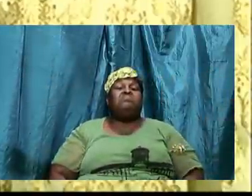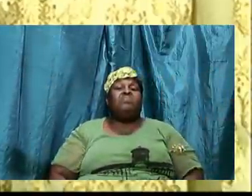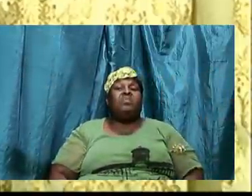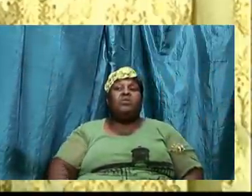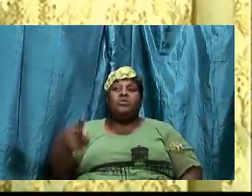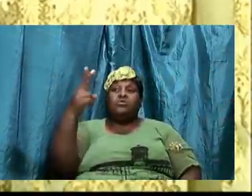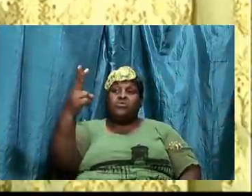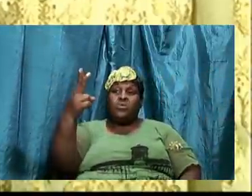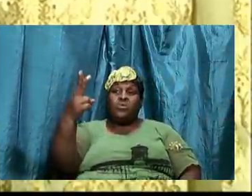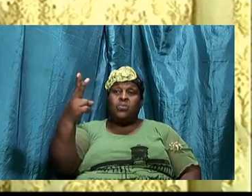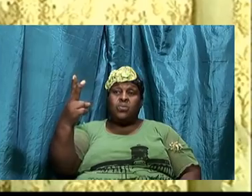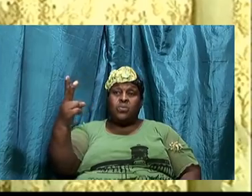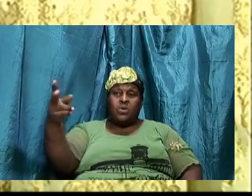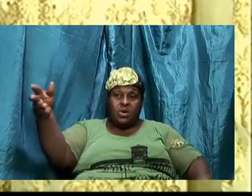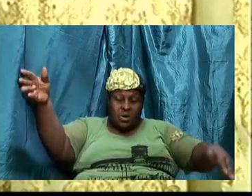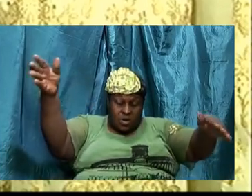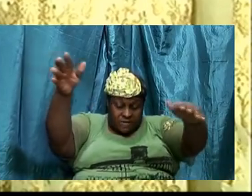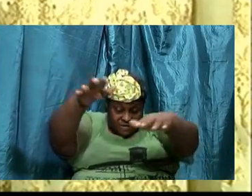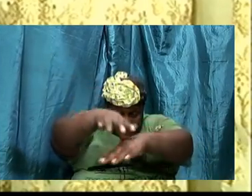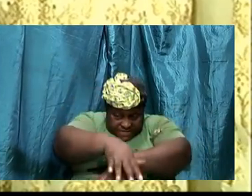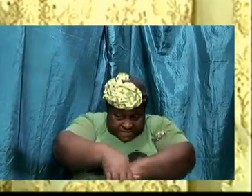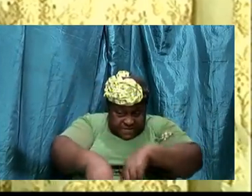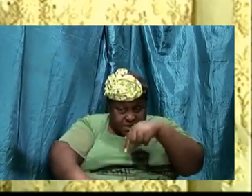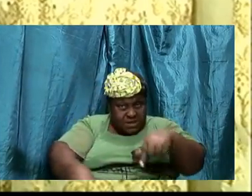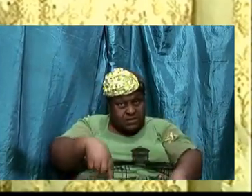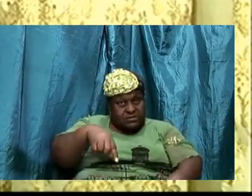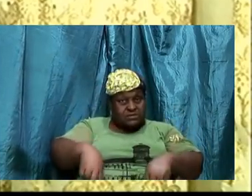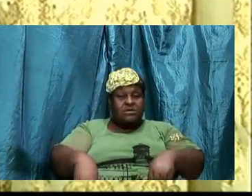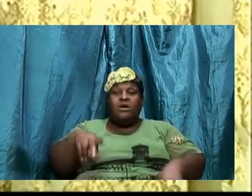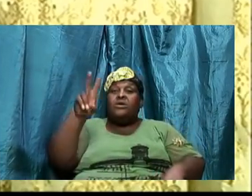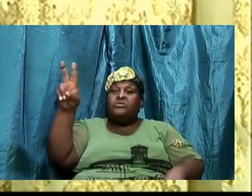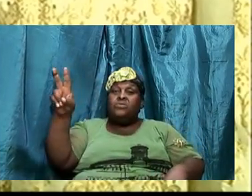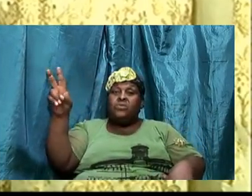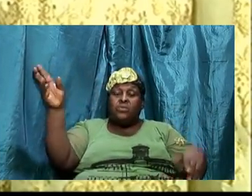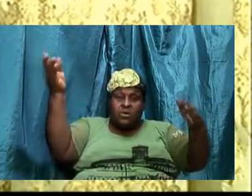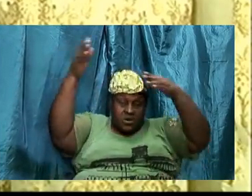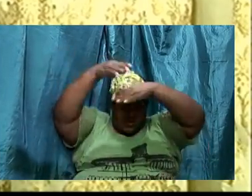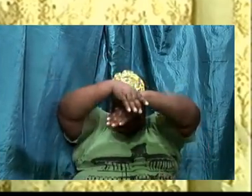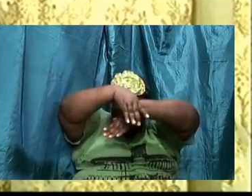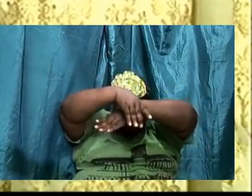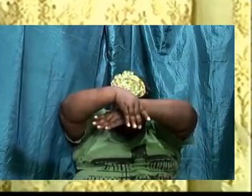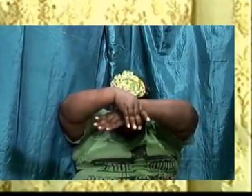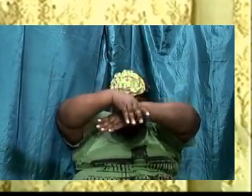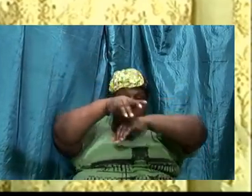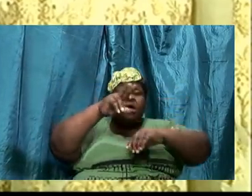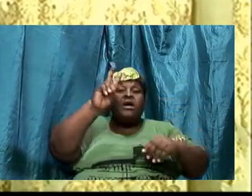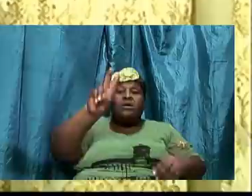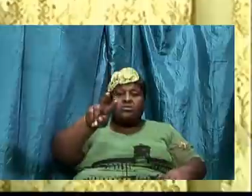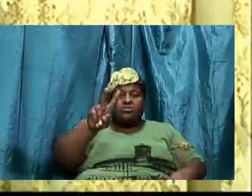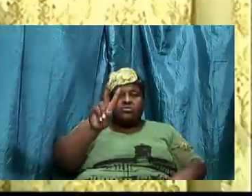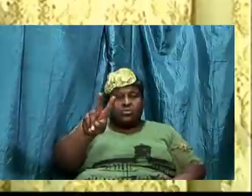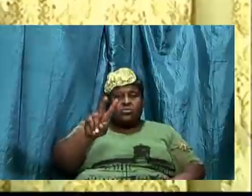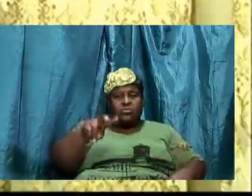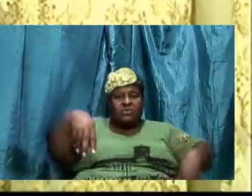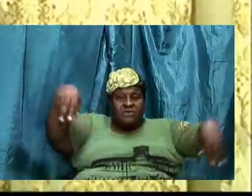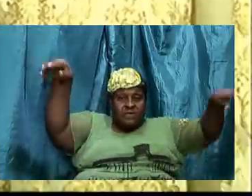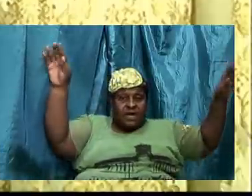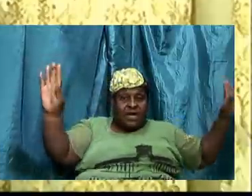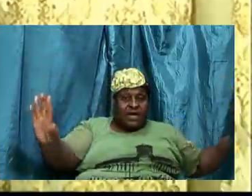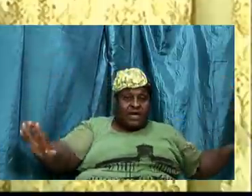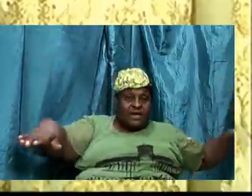And with two, they cover their feet. With two, they cover their faces. And with two, they fly around.